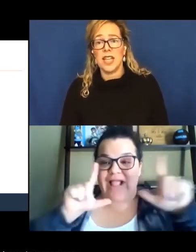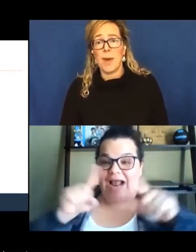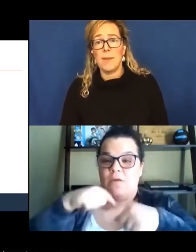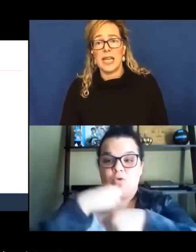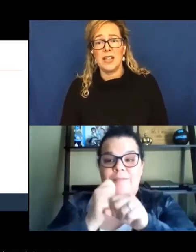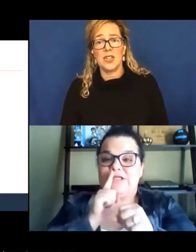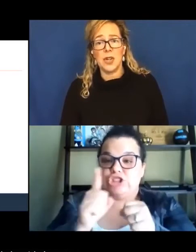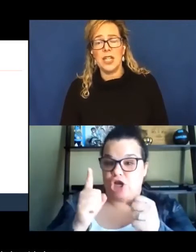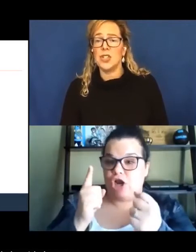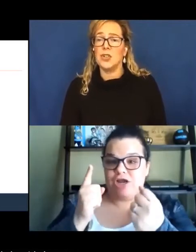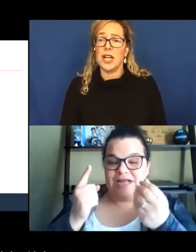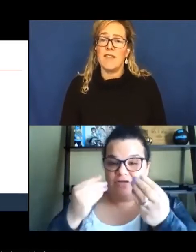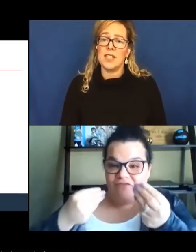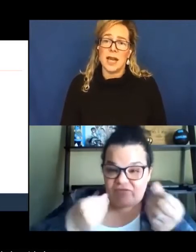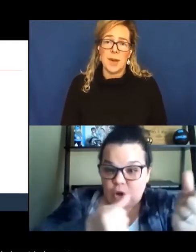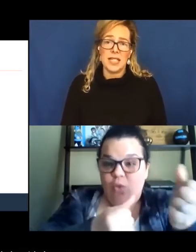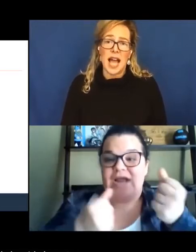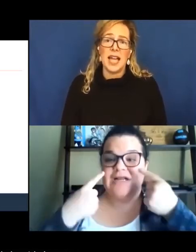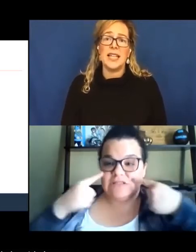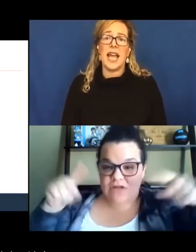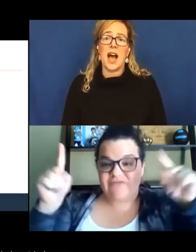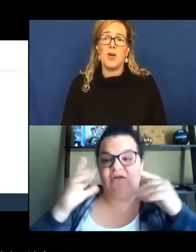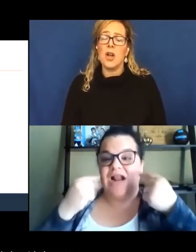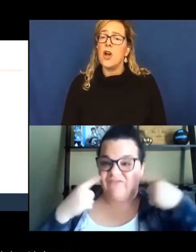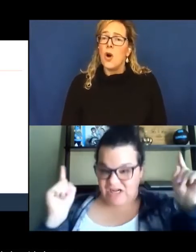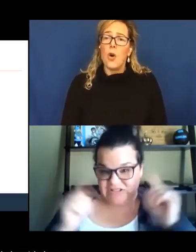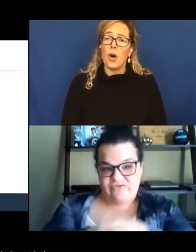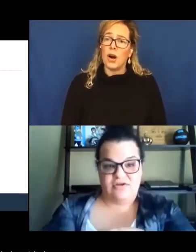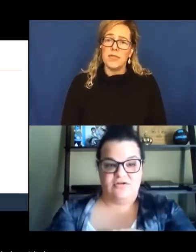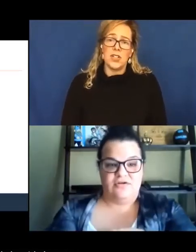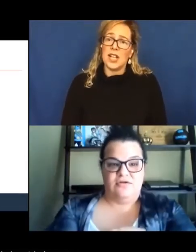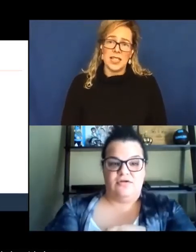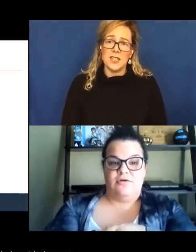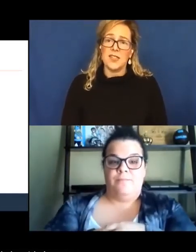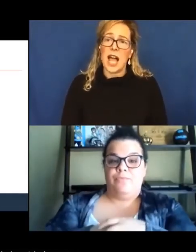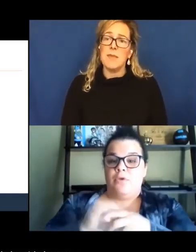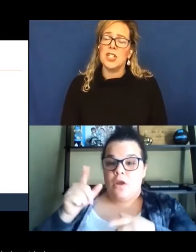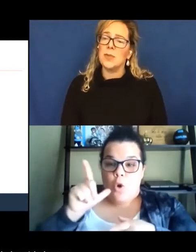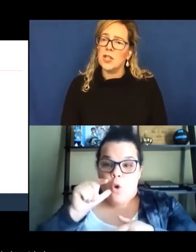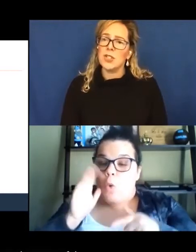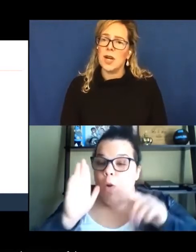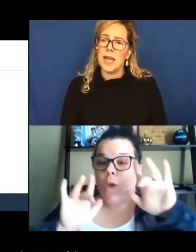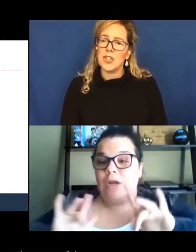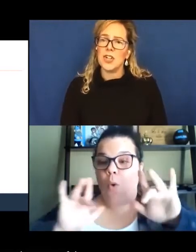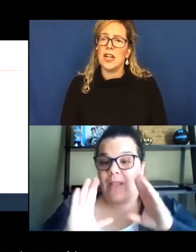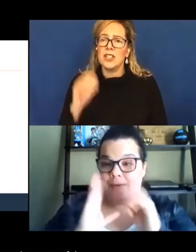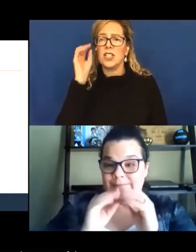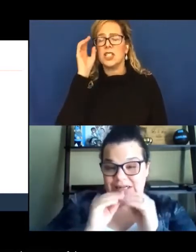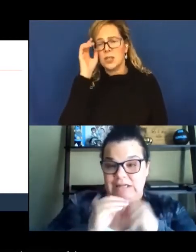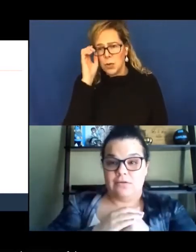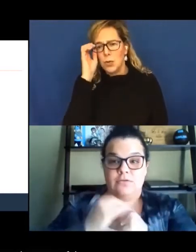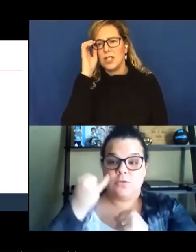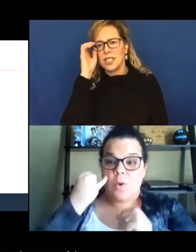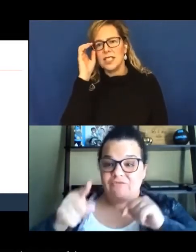that you have to think about being in the screen. So you could have a side-by-side layout, or there's lots of different options, but you just want to make sure it's